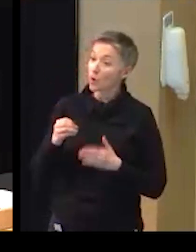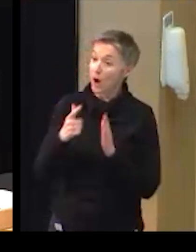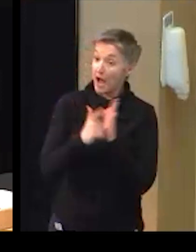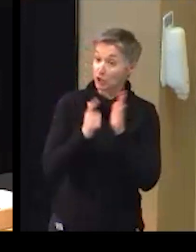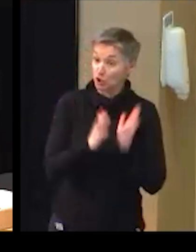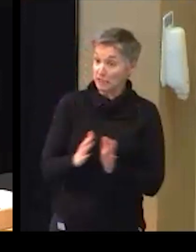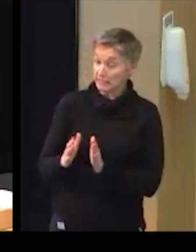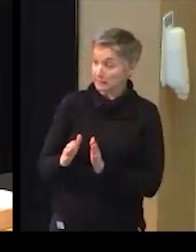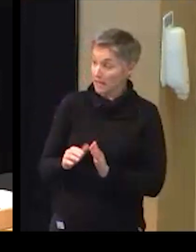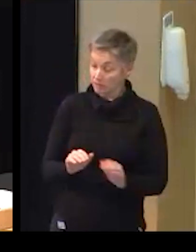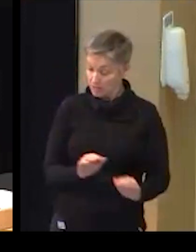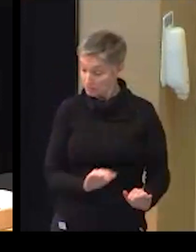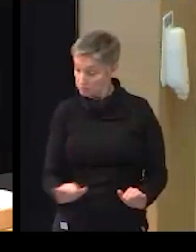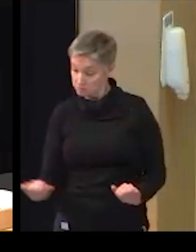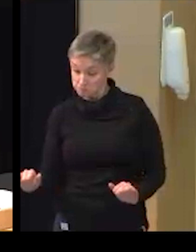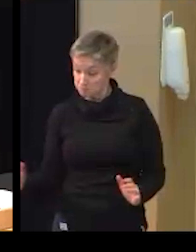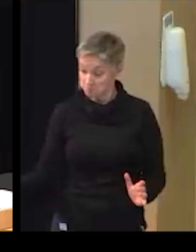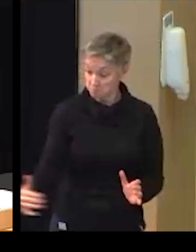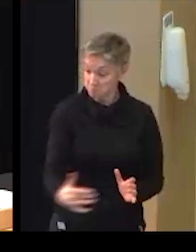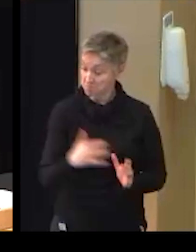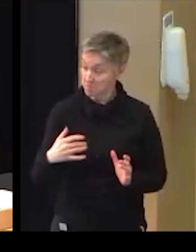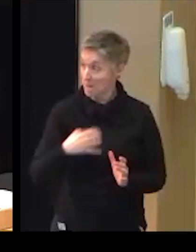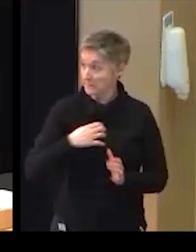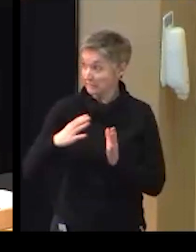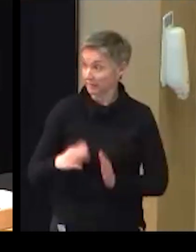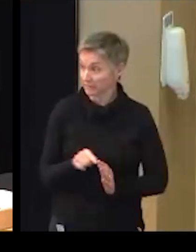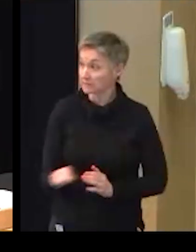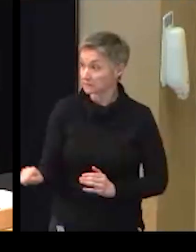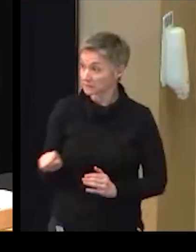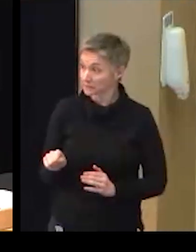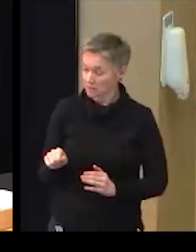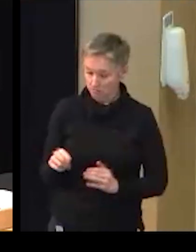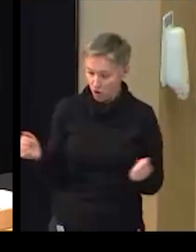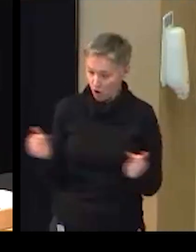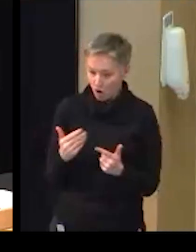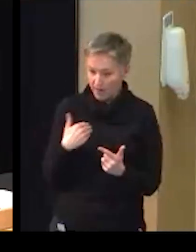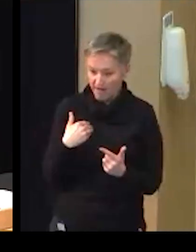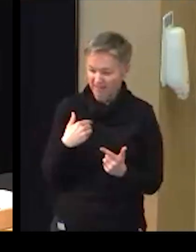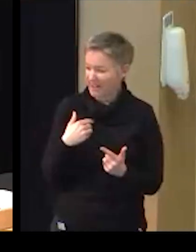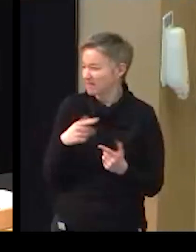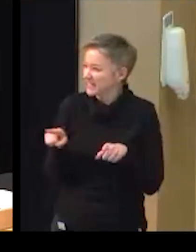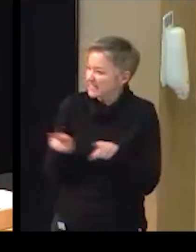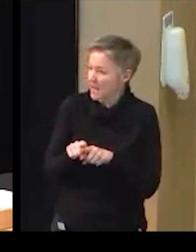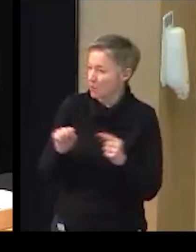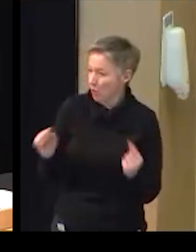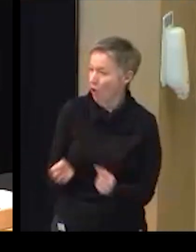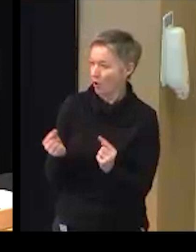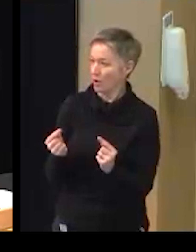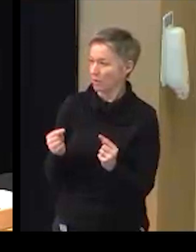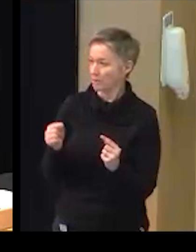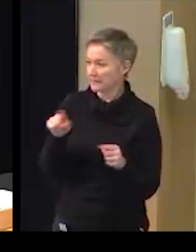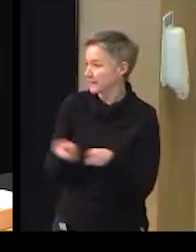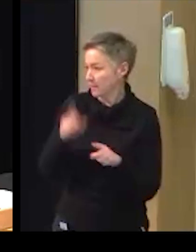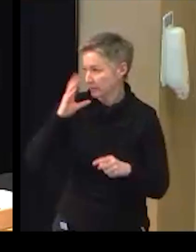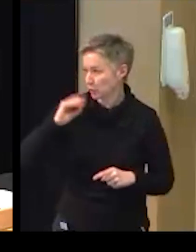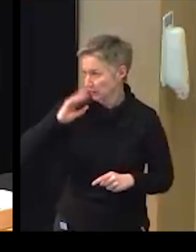attorneys gather together a bunch of plaintiffs who have suffered the same insult, so to speak,